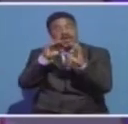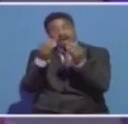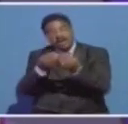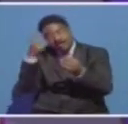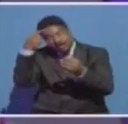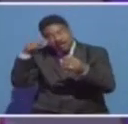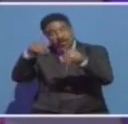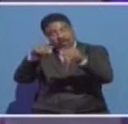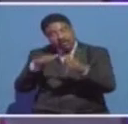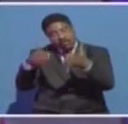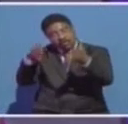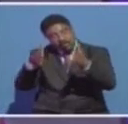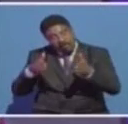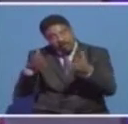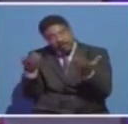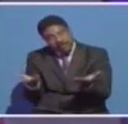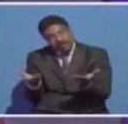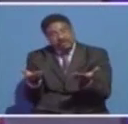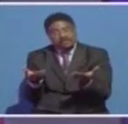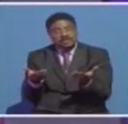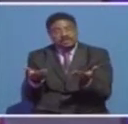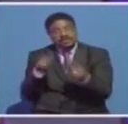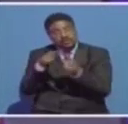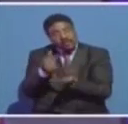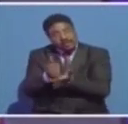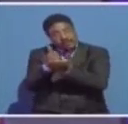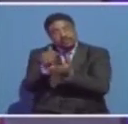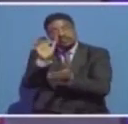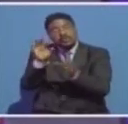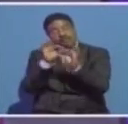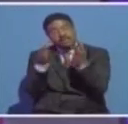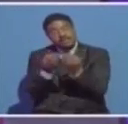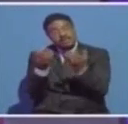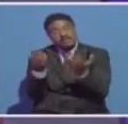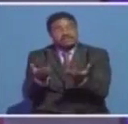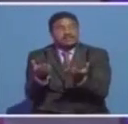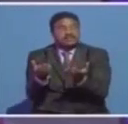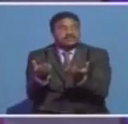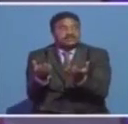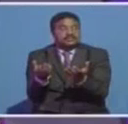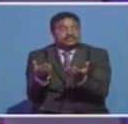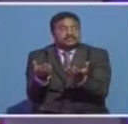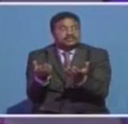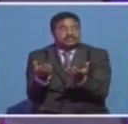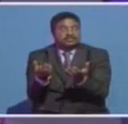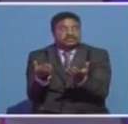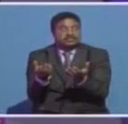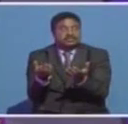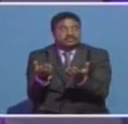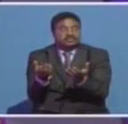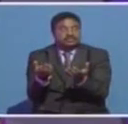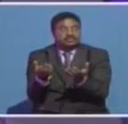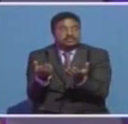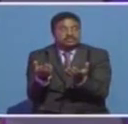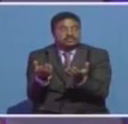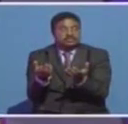and try to assist the community or the people that have suffered the loss to help them